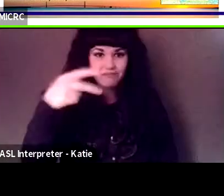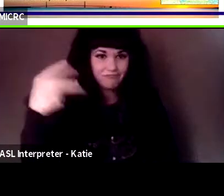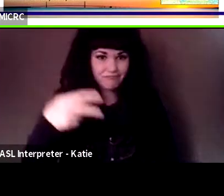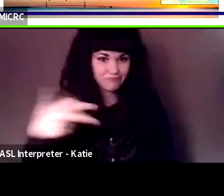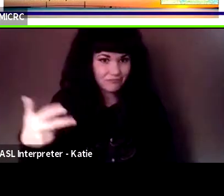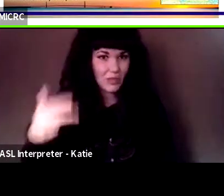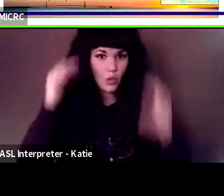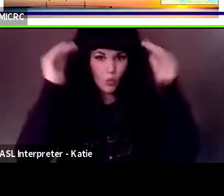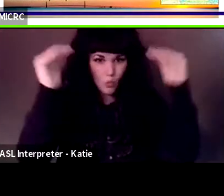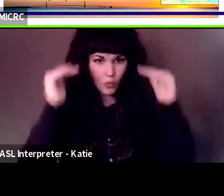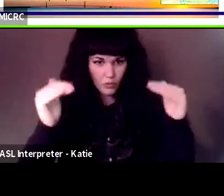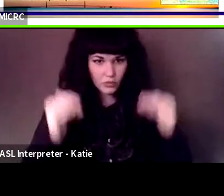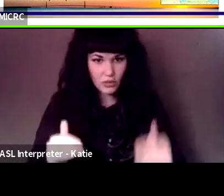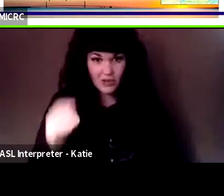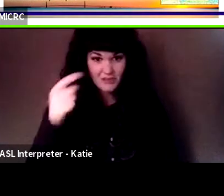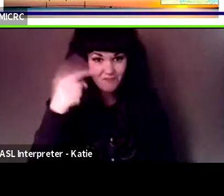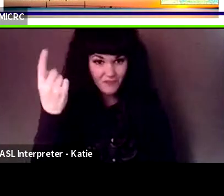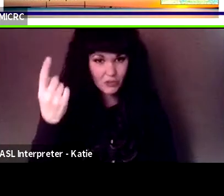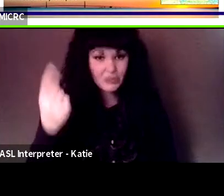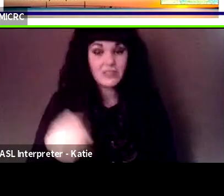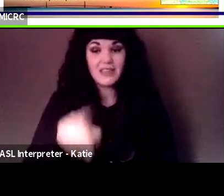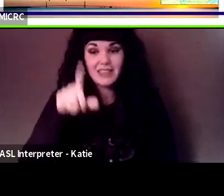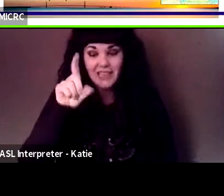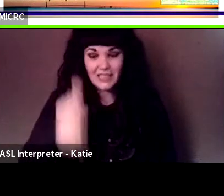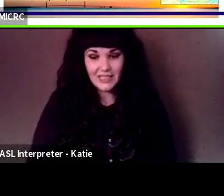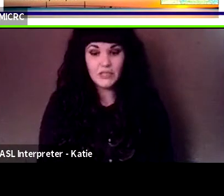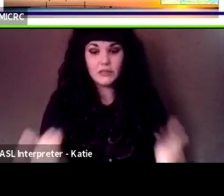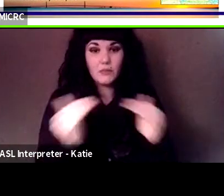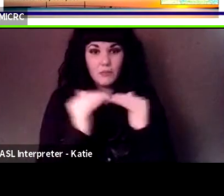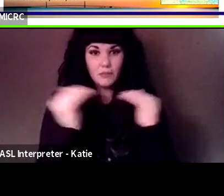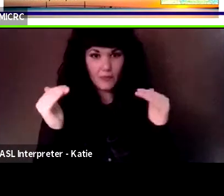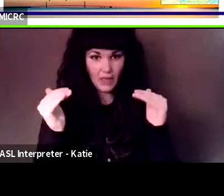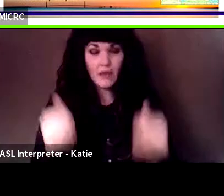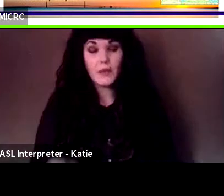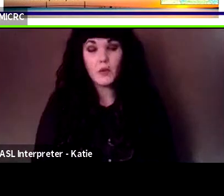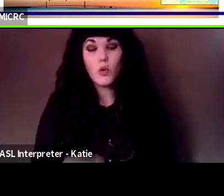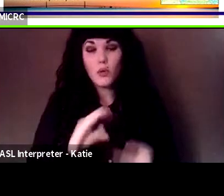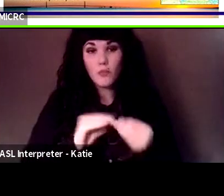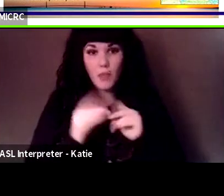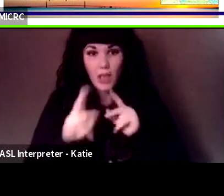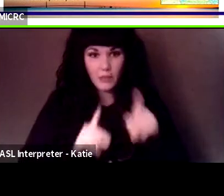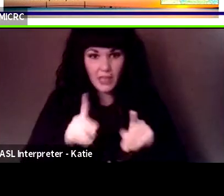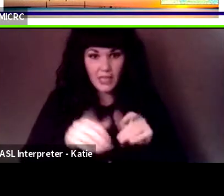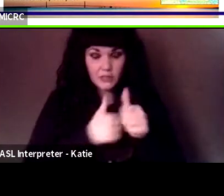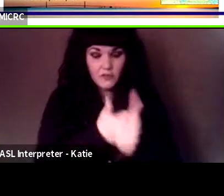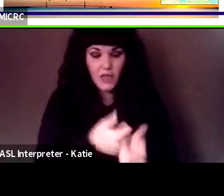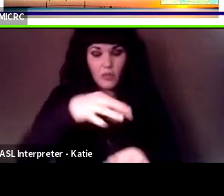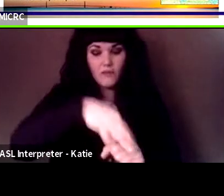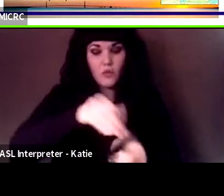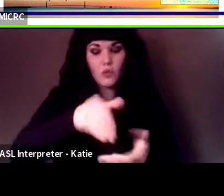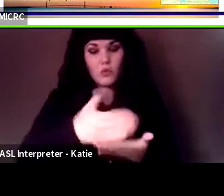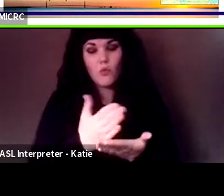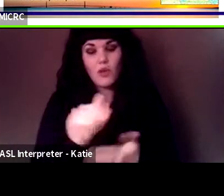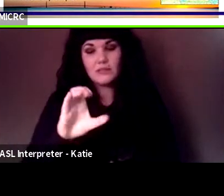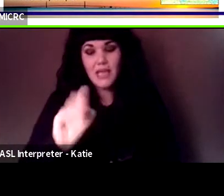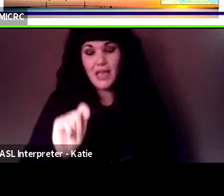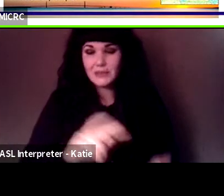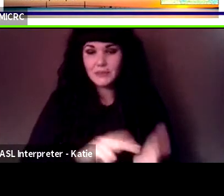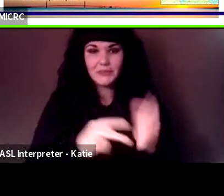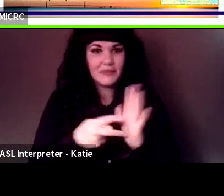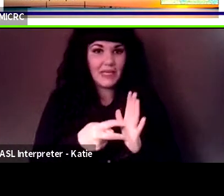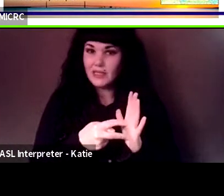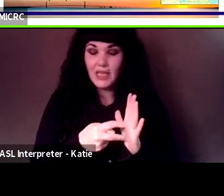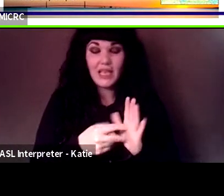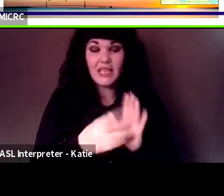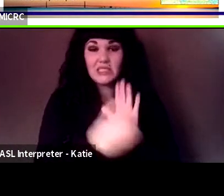they have to meet equal population and adhere to the Voting Rights Act, which provides that there cannot be any